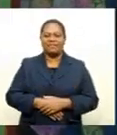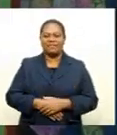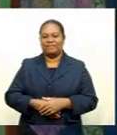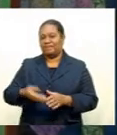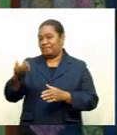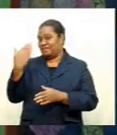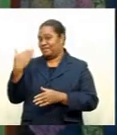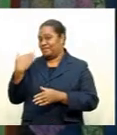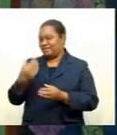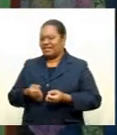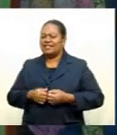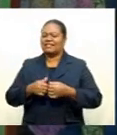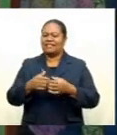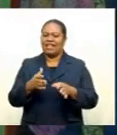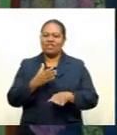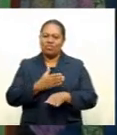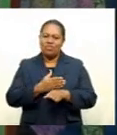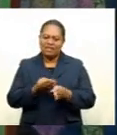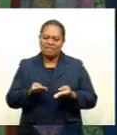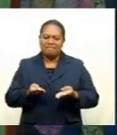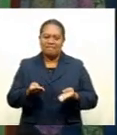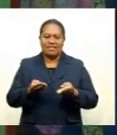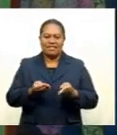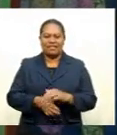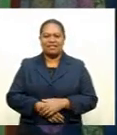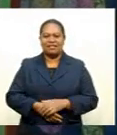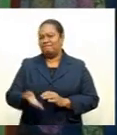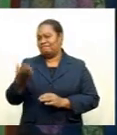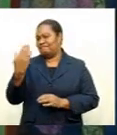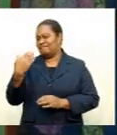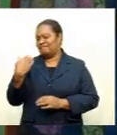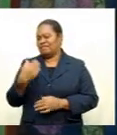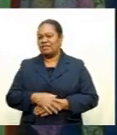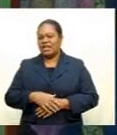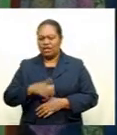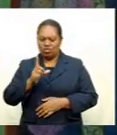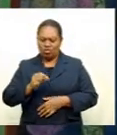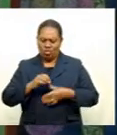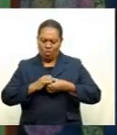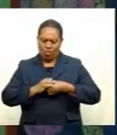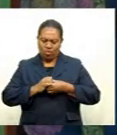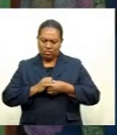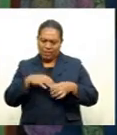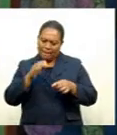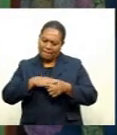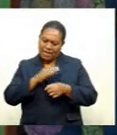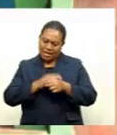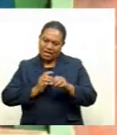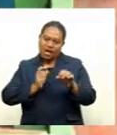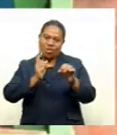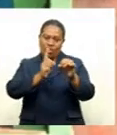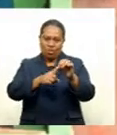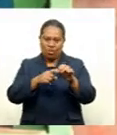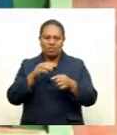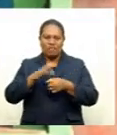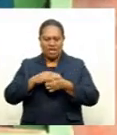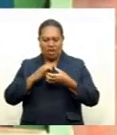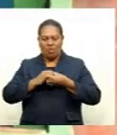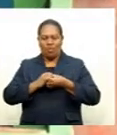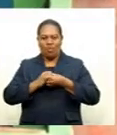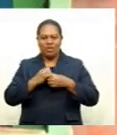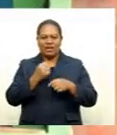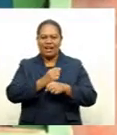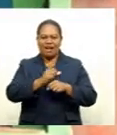started baking in Suva a couple of decades ago, I set myself a goal to start my own bakery. 2 months